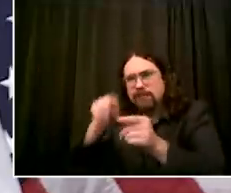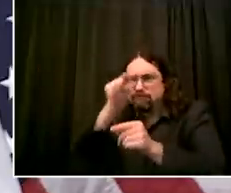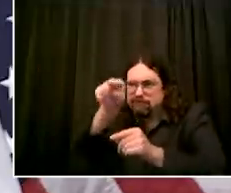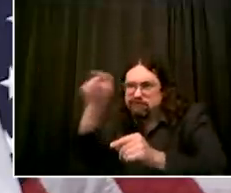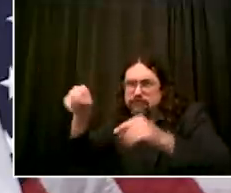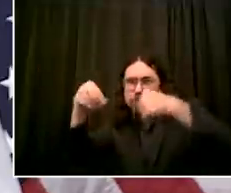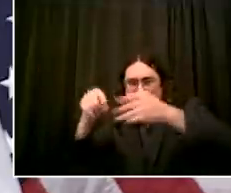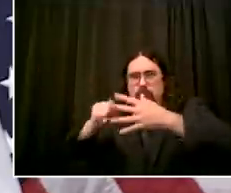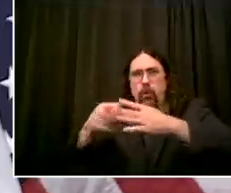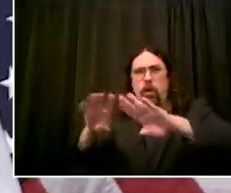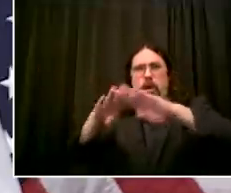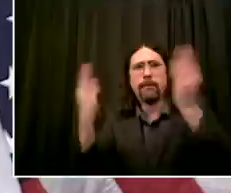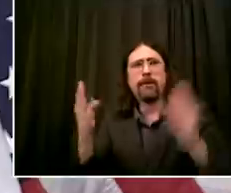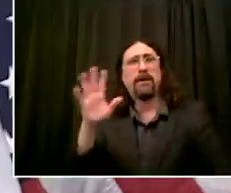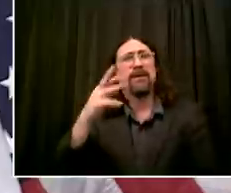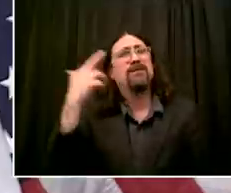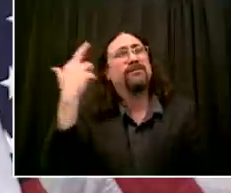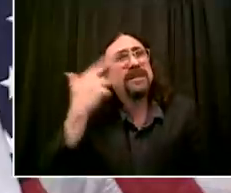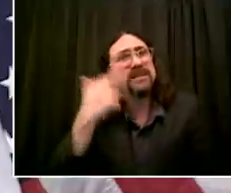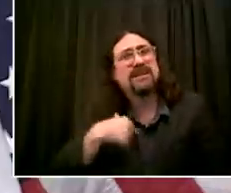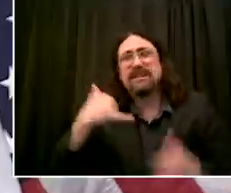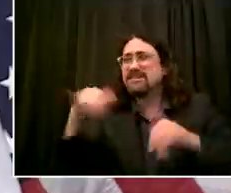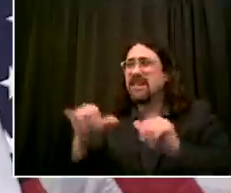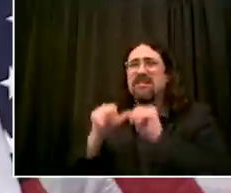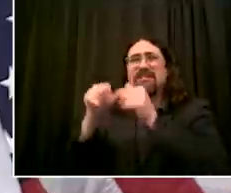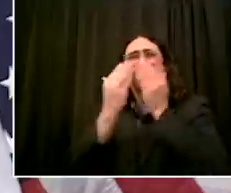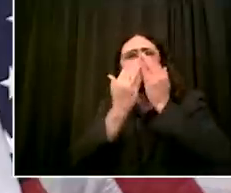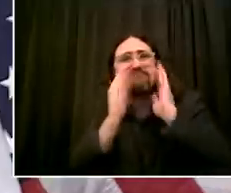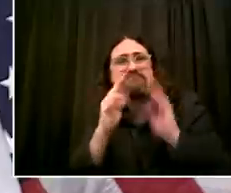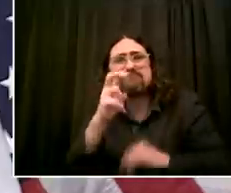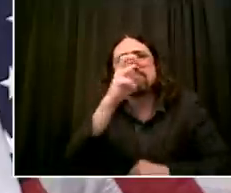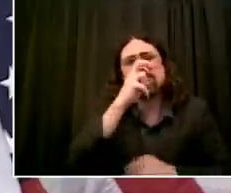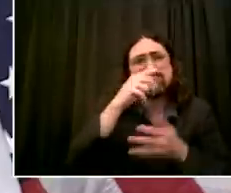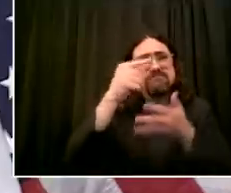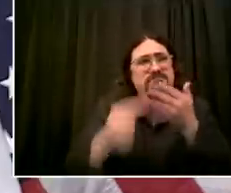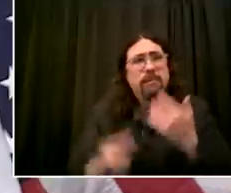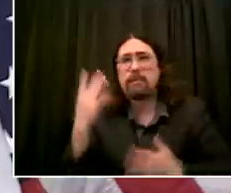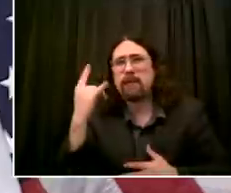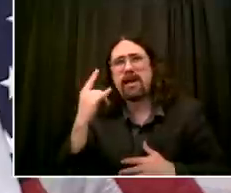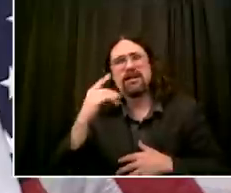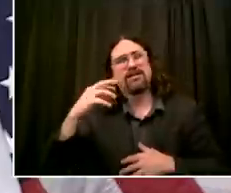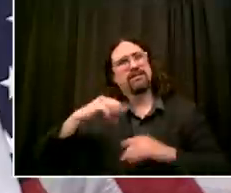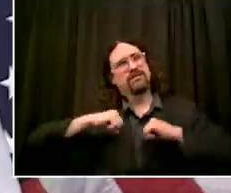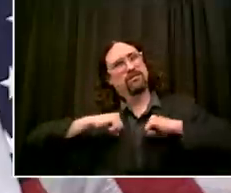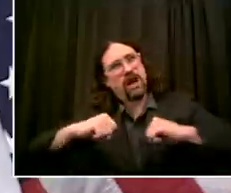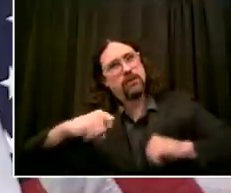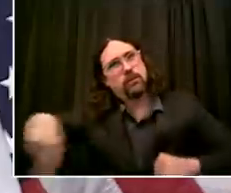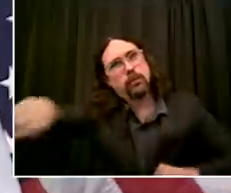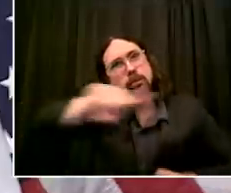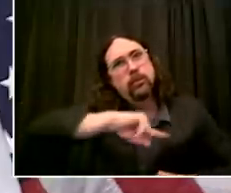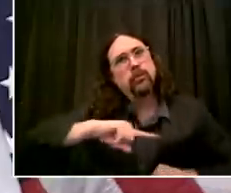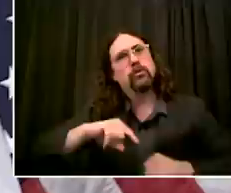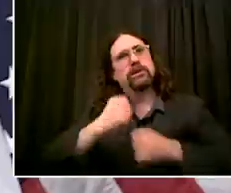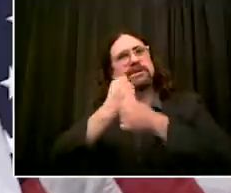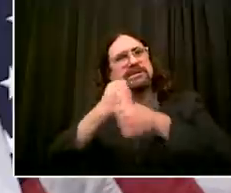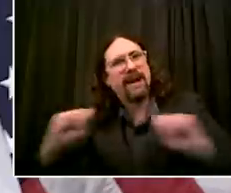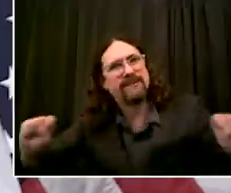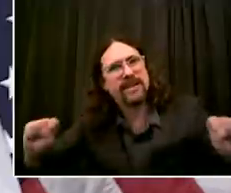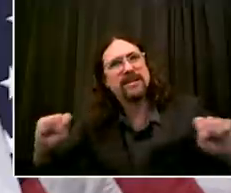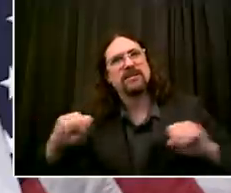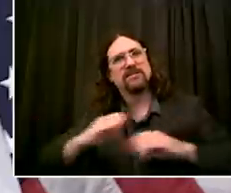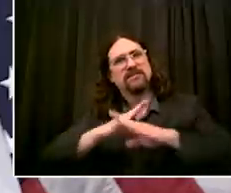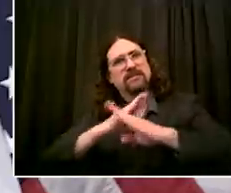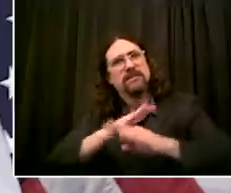no way in the world New York City functions without mass transit. When we get past this crisis, I want us to see us to be even more of a mass transit